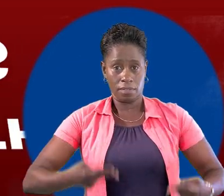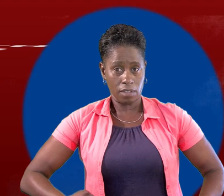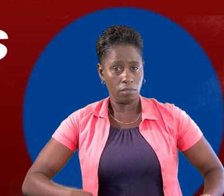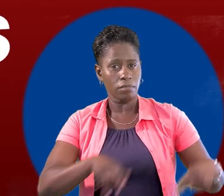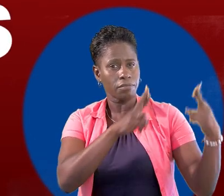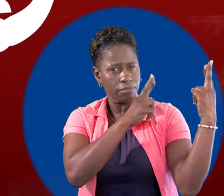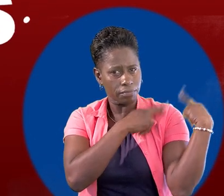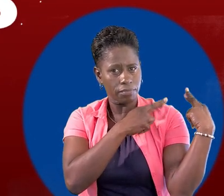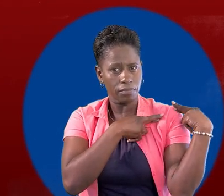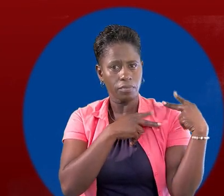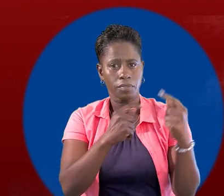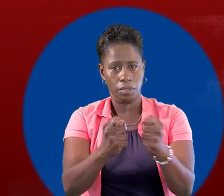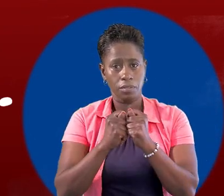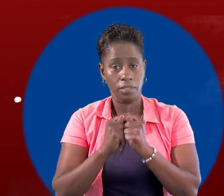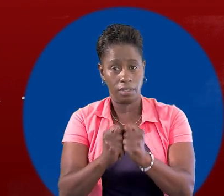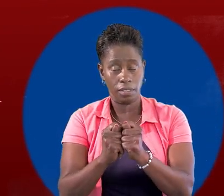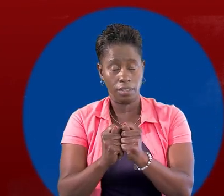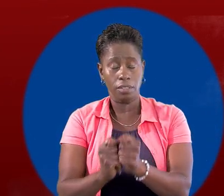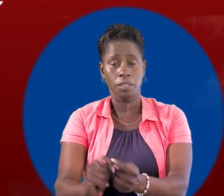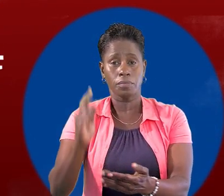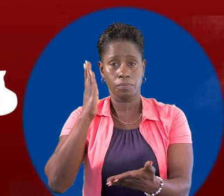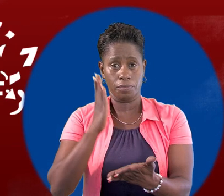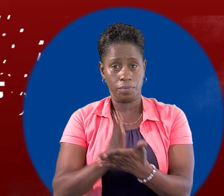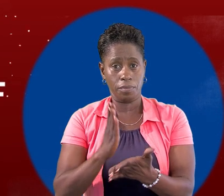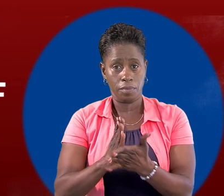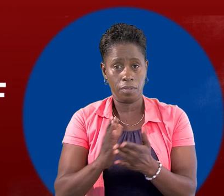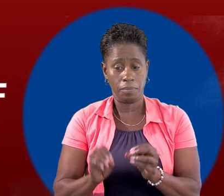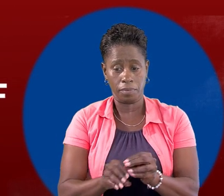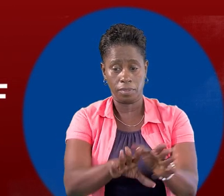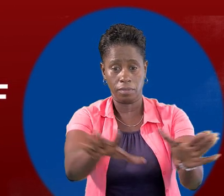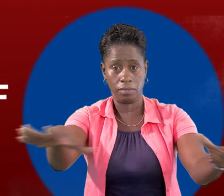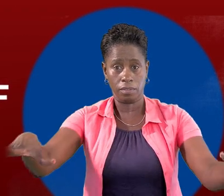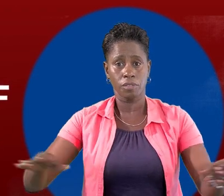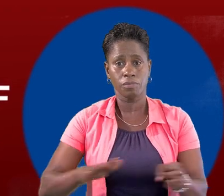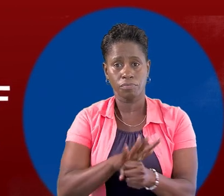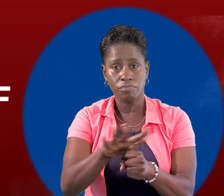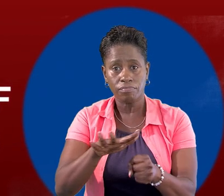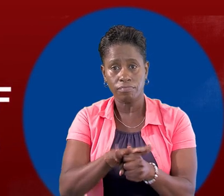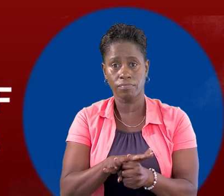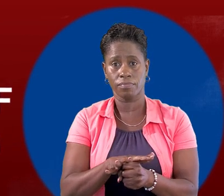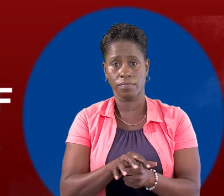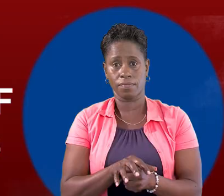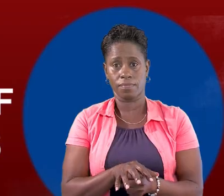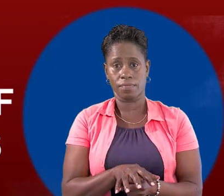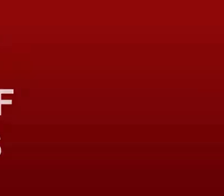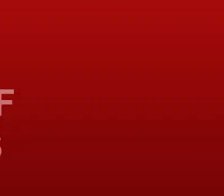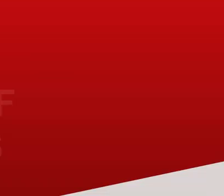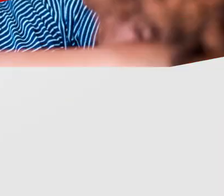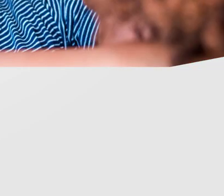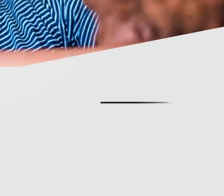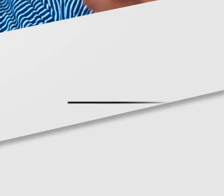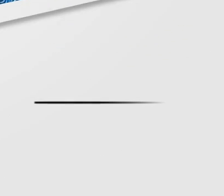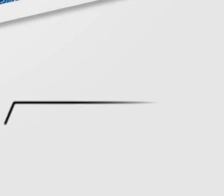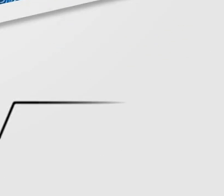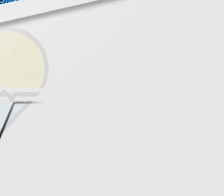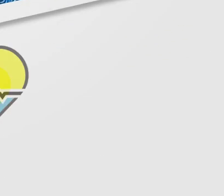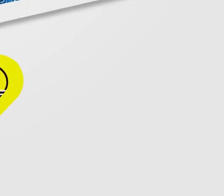health is in our hands. Together, through simple actions, we can stop the spread of coronavirus. This